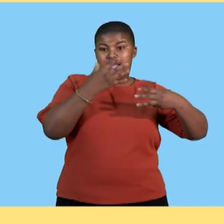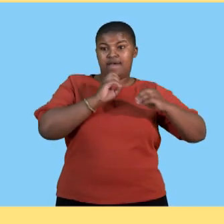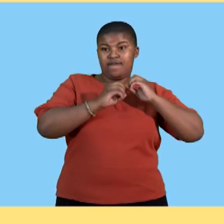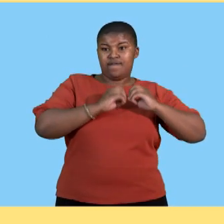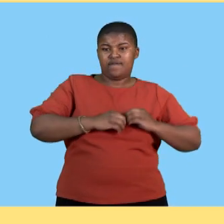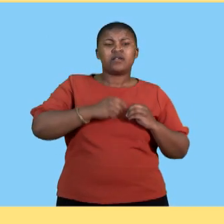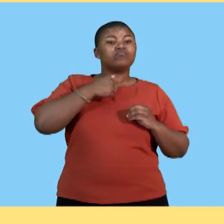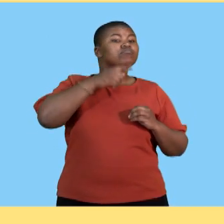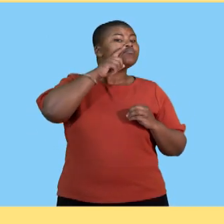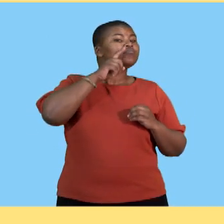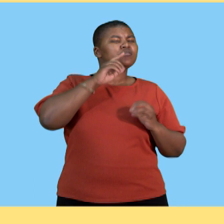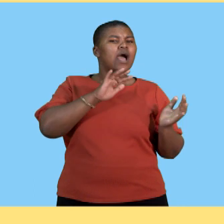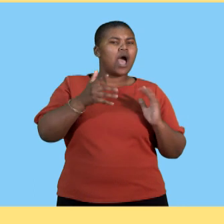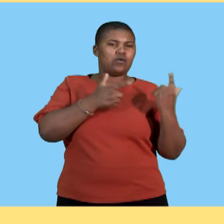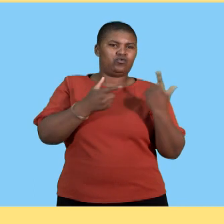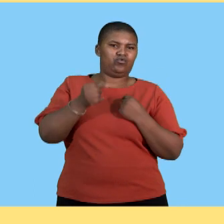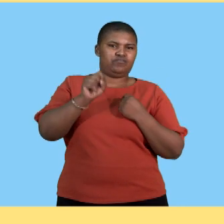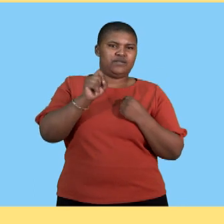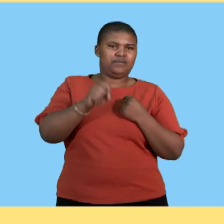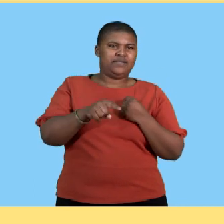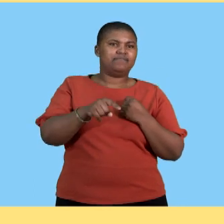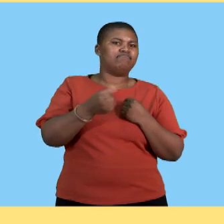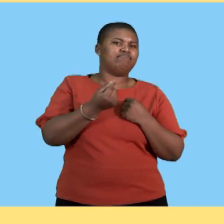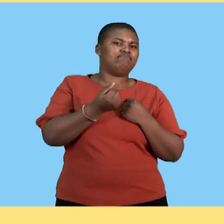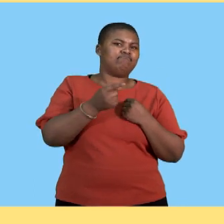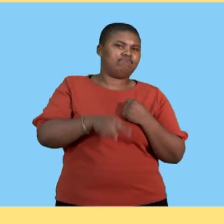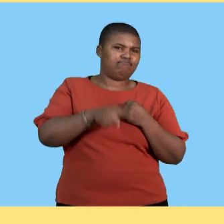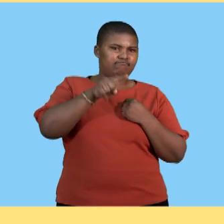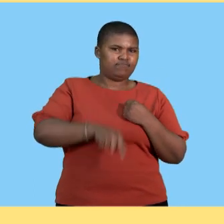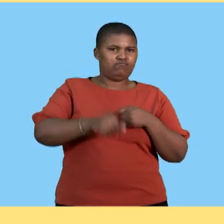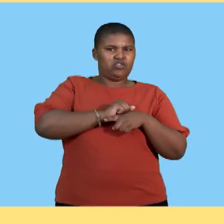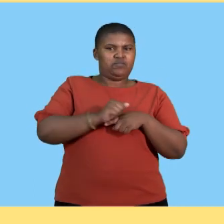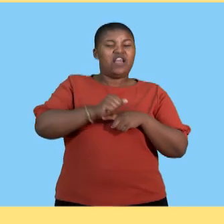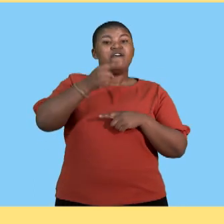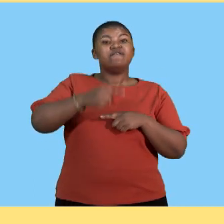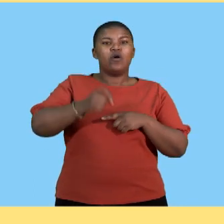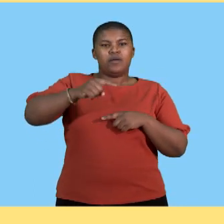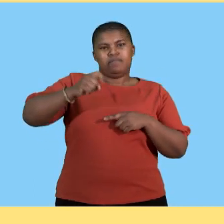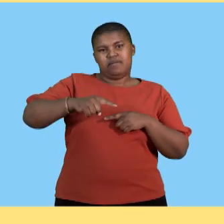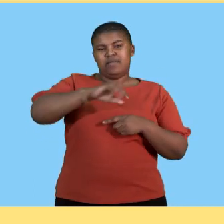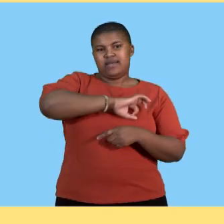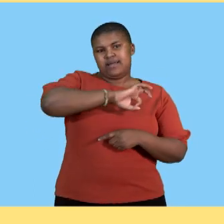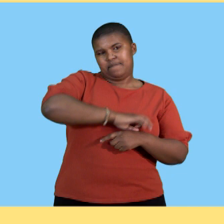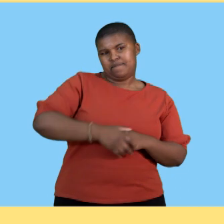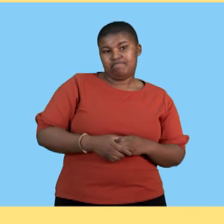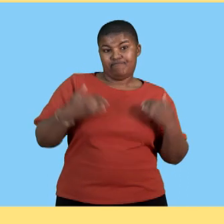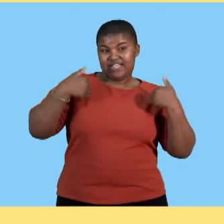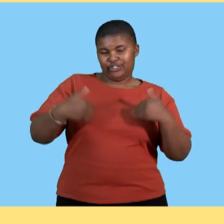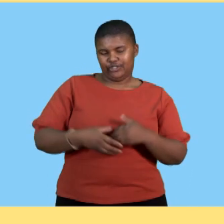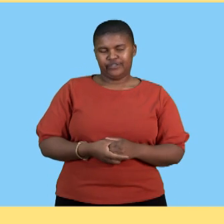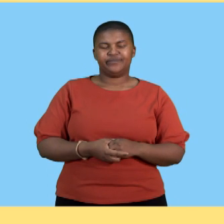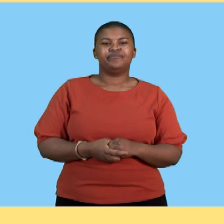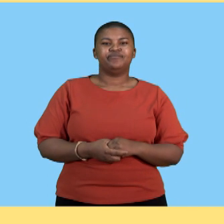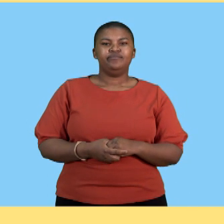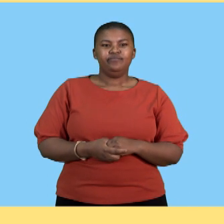3. Now we want to see how can we adjust these amounts when we prepare the statement of comprehensive income.